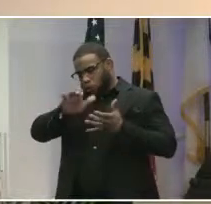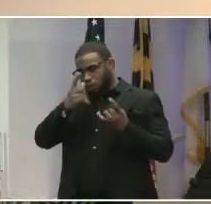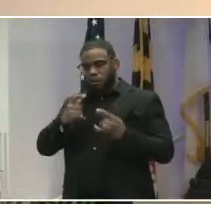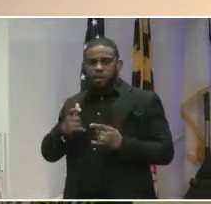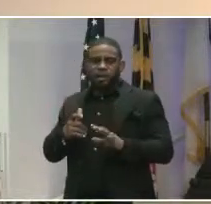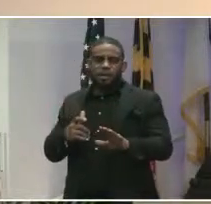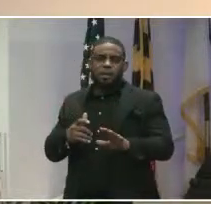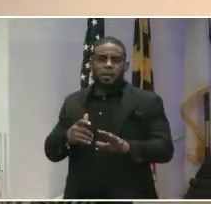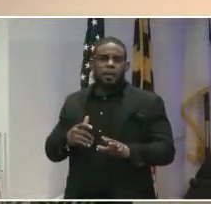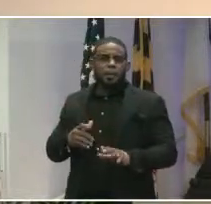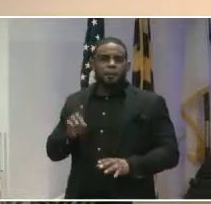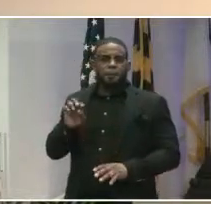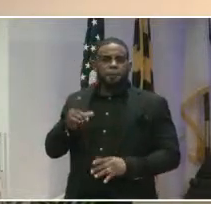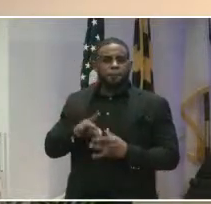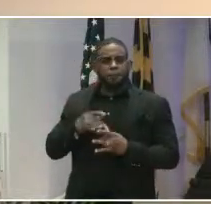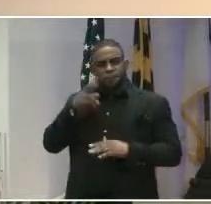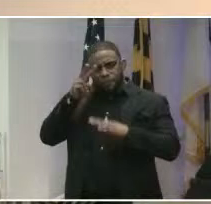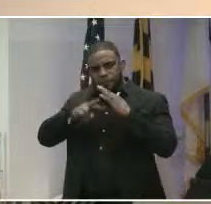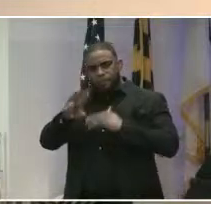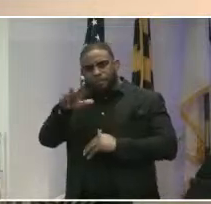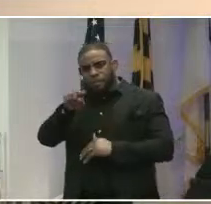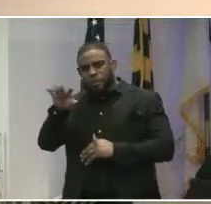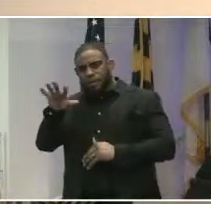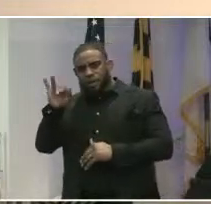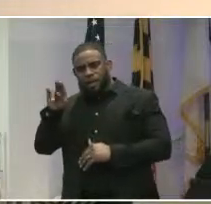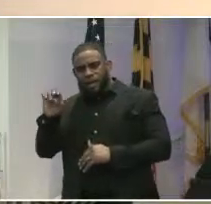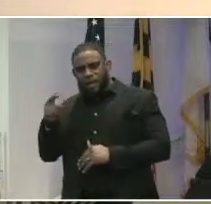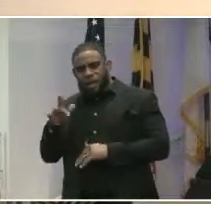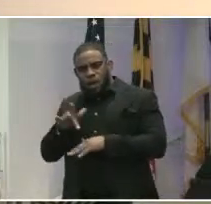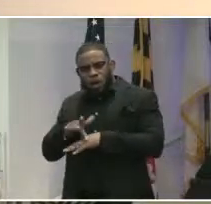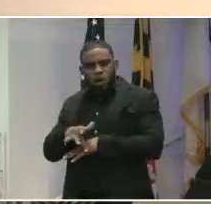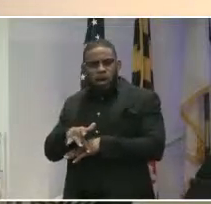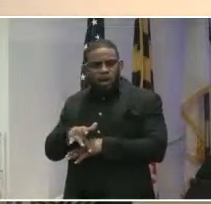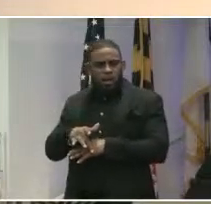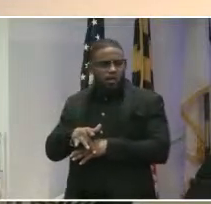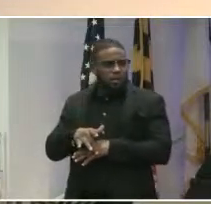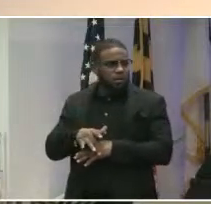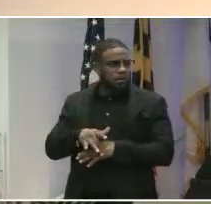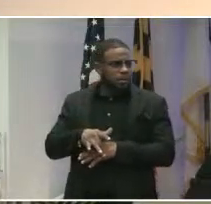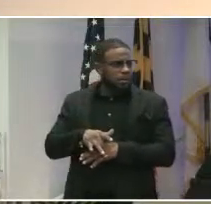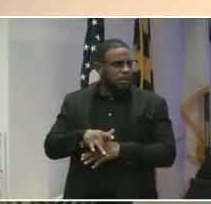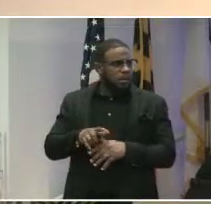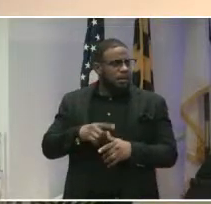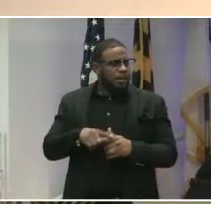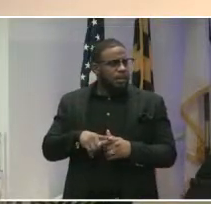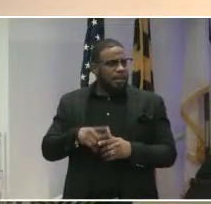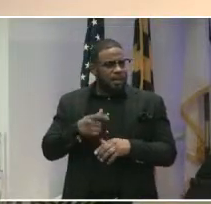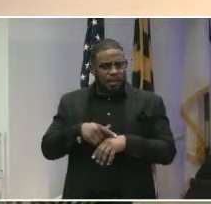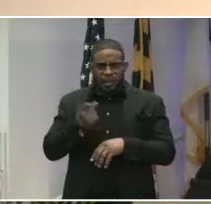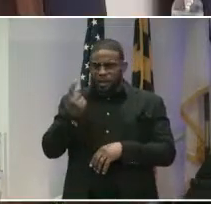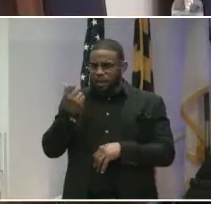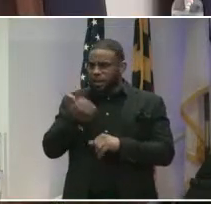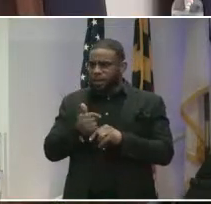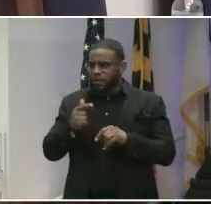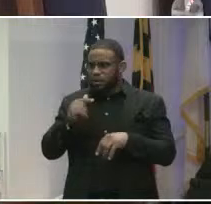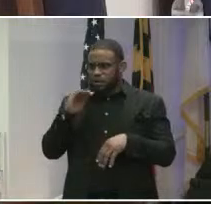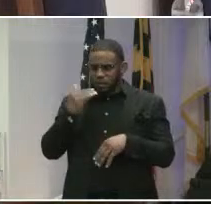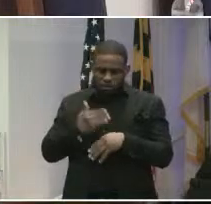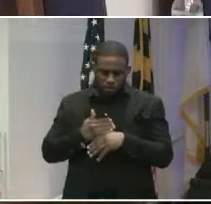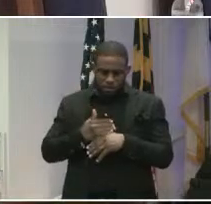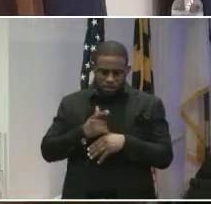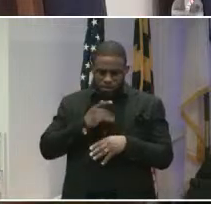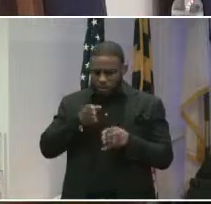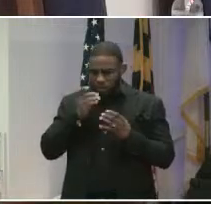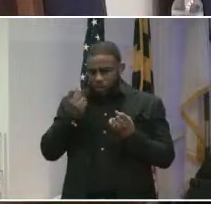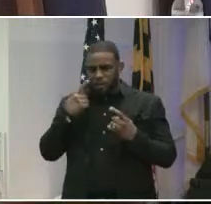Well, Doug Kramer said, I predicted 3 to 5 inches early, Sister Ruth. And then 11 o'clock, when everybody was not really